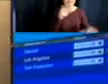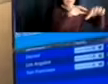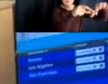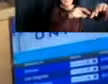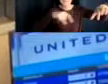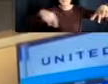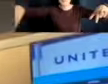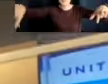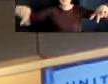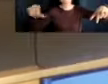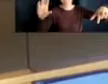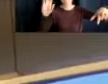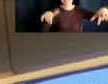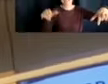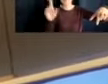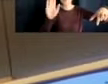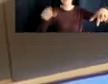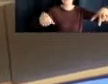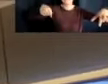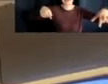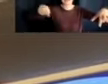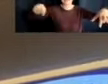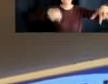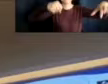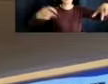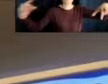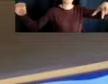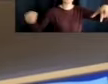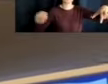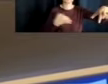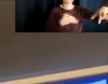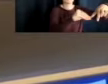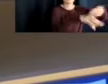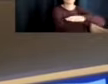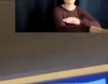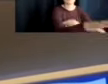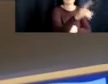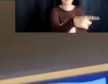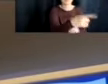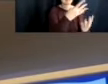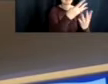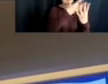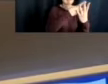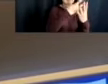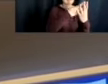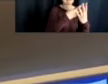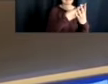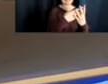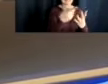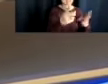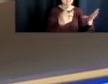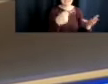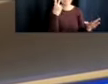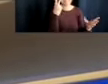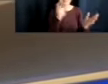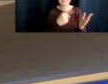and that's where the magic scanning machines are for TSA. And they can see everything in your bag. And if they see something they don't like, they'll open up your bag and they'll take